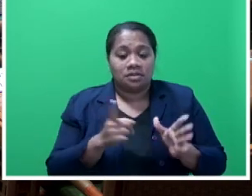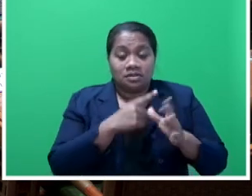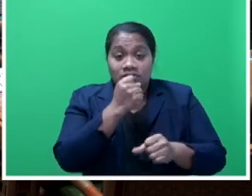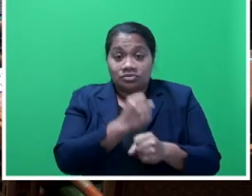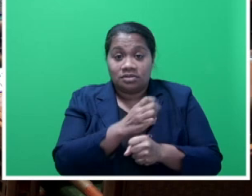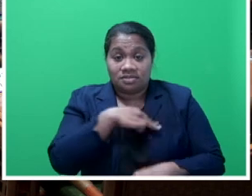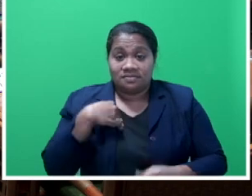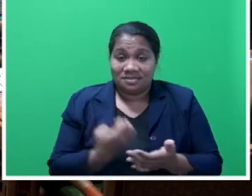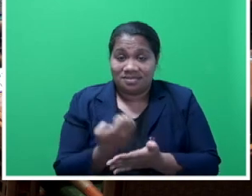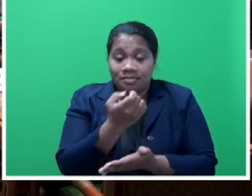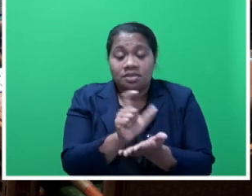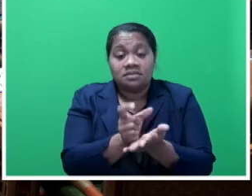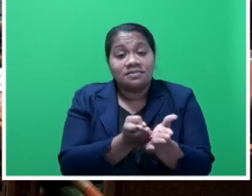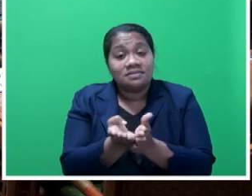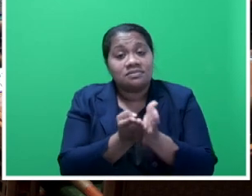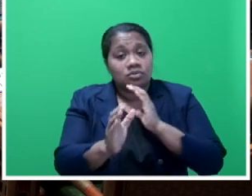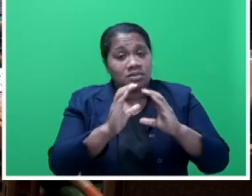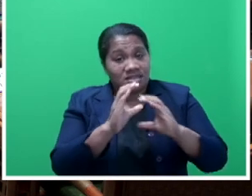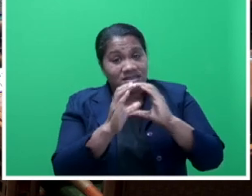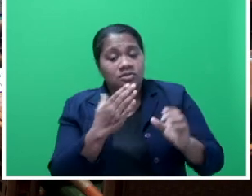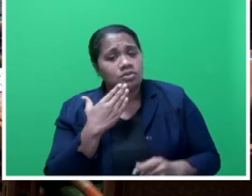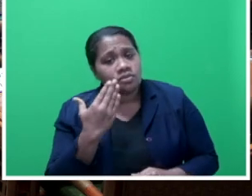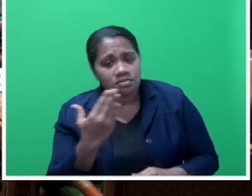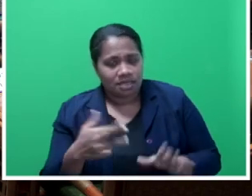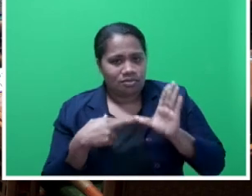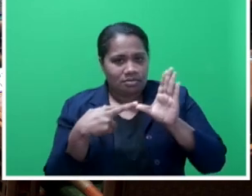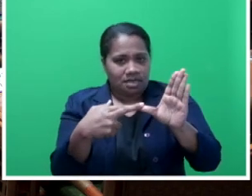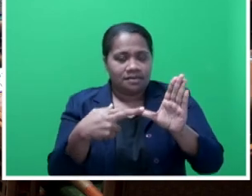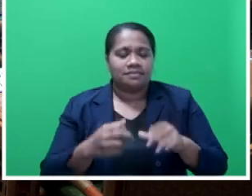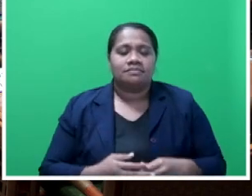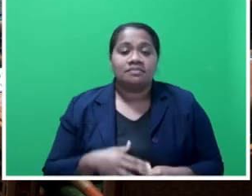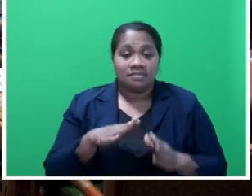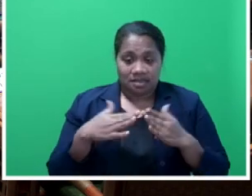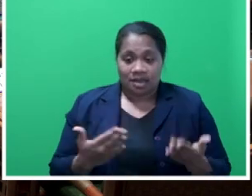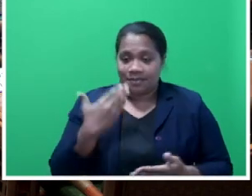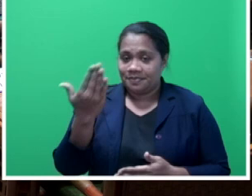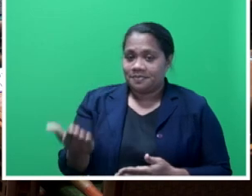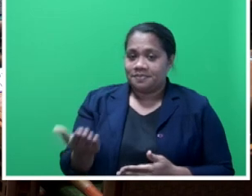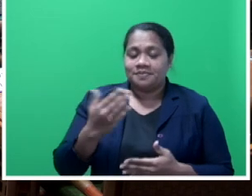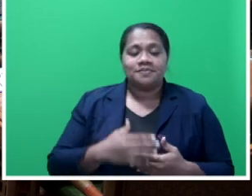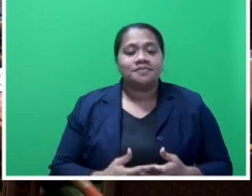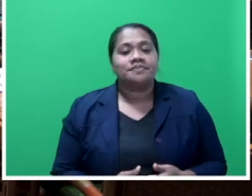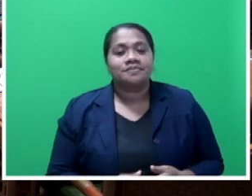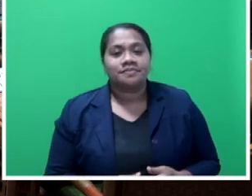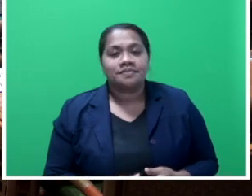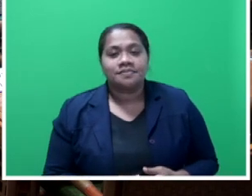and Communications to speak and reply. You have the floor, sir.